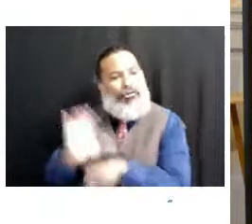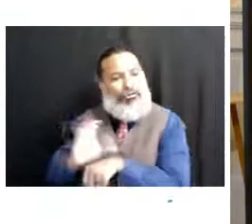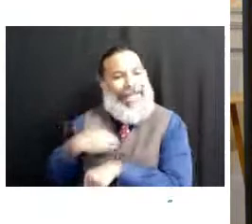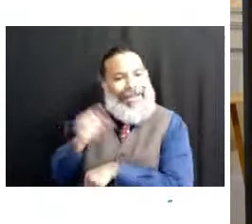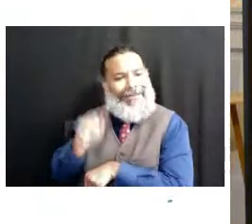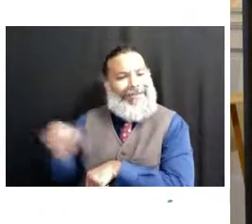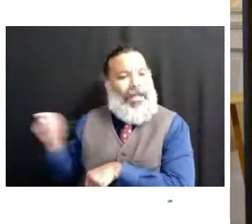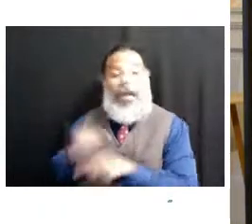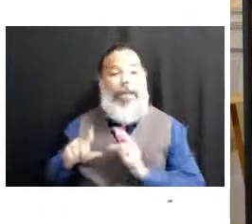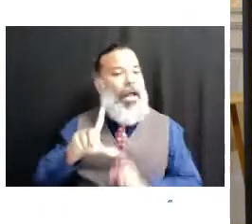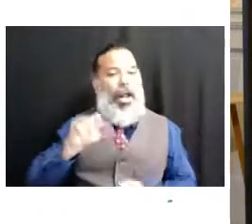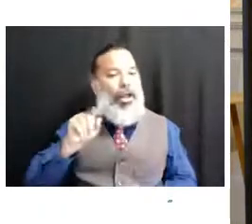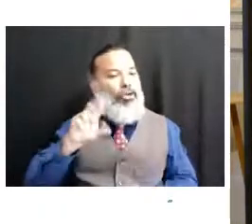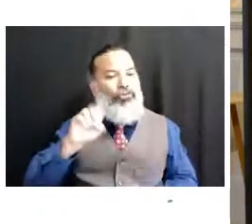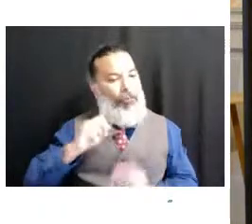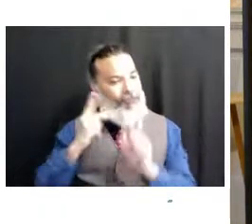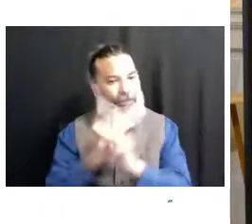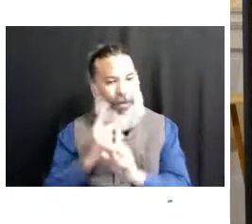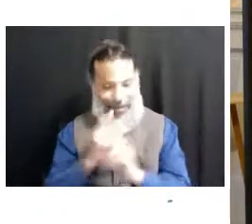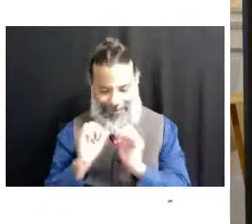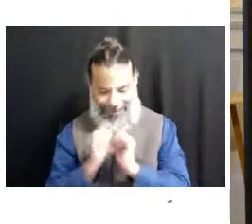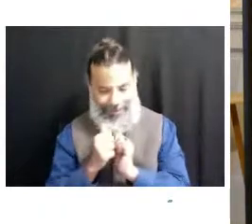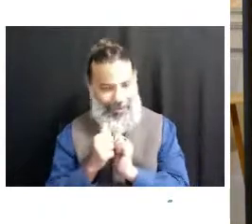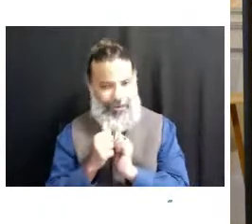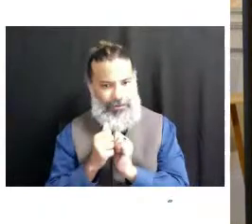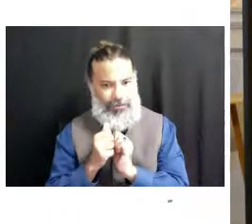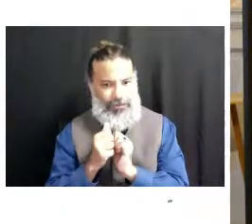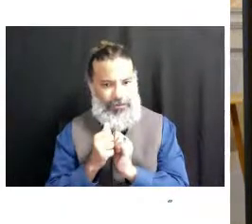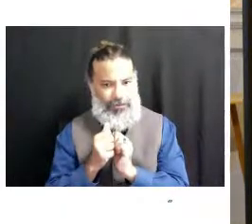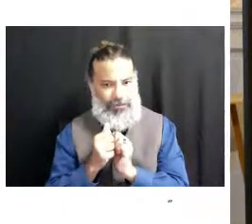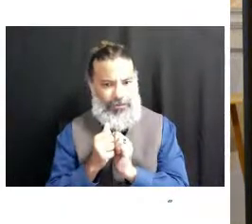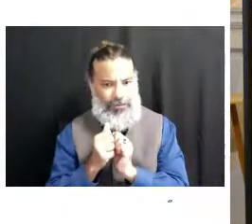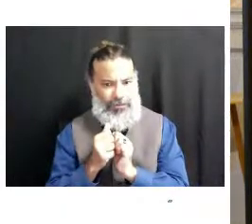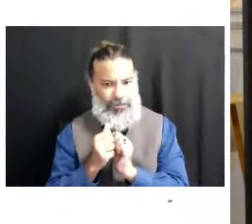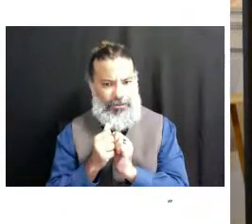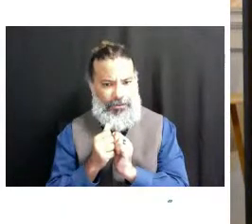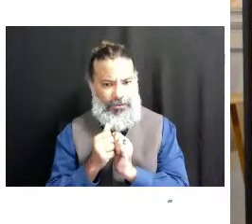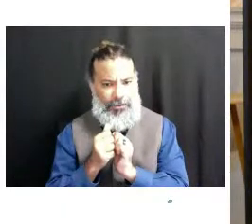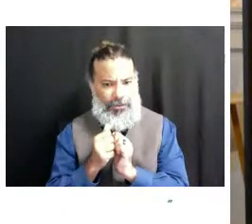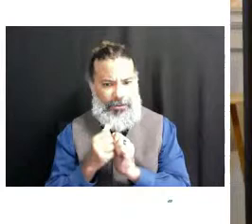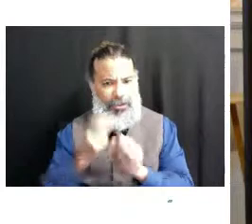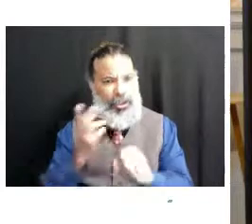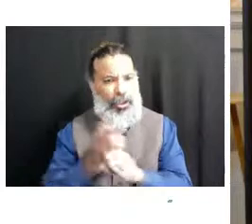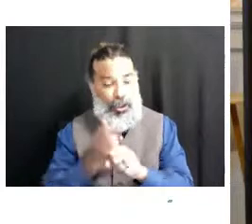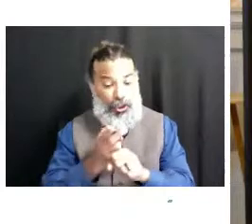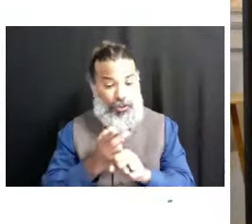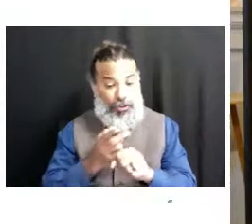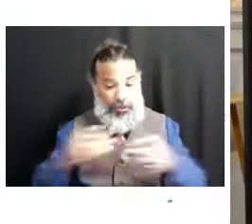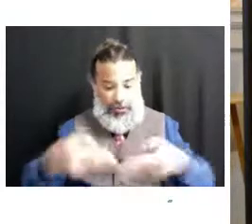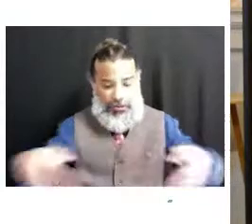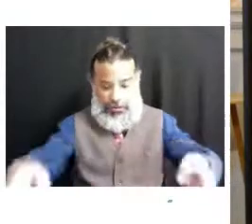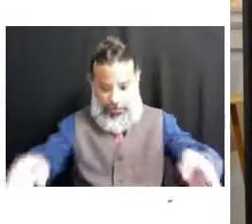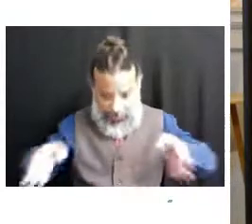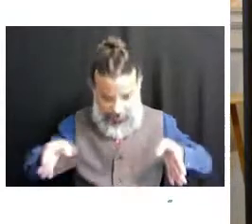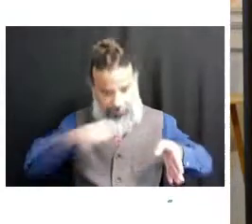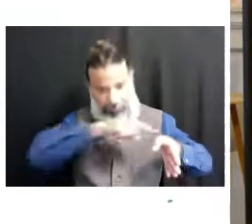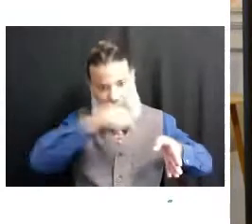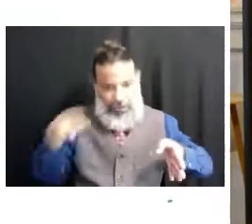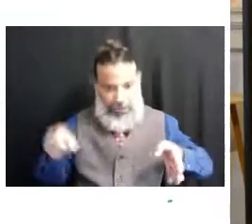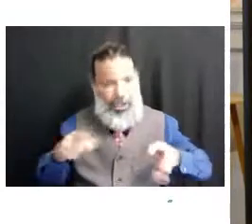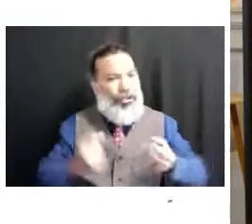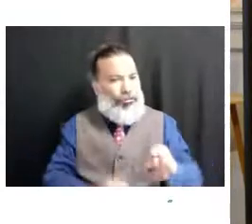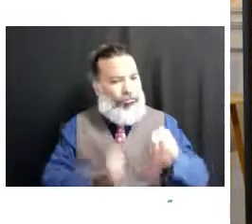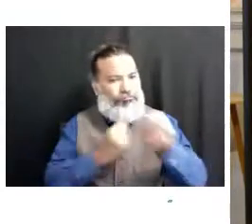because Latrobe has figured out a way to use the bottom of the piers in